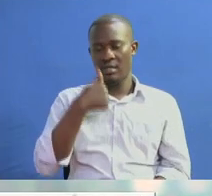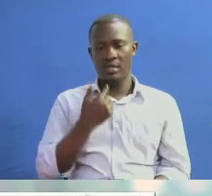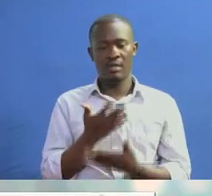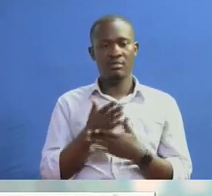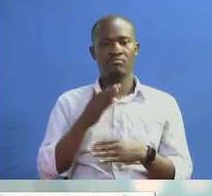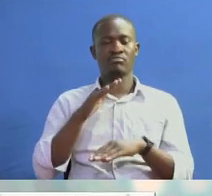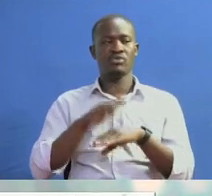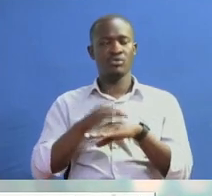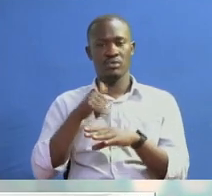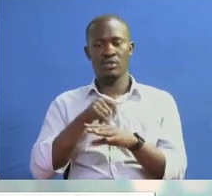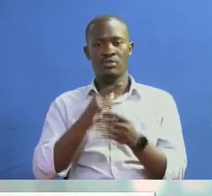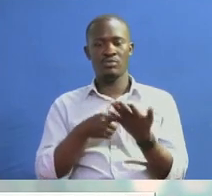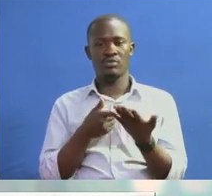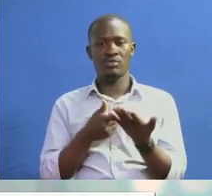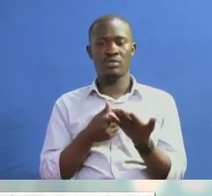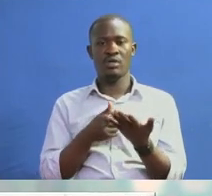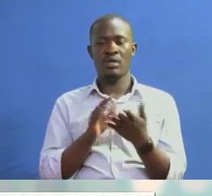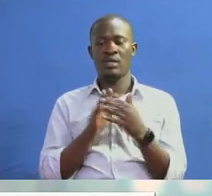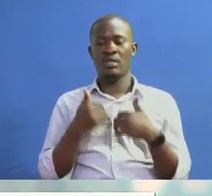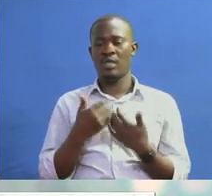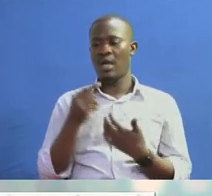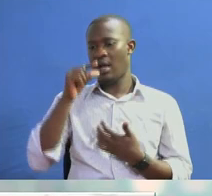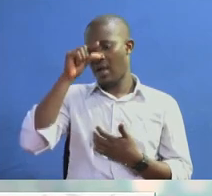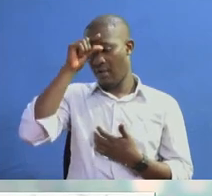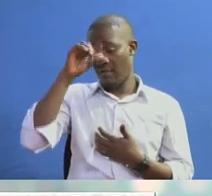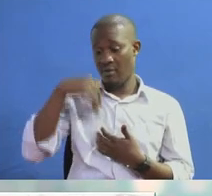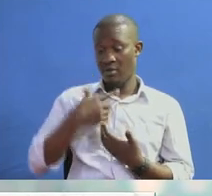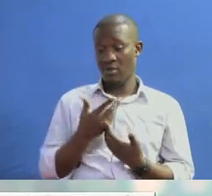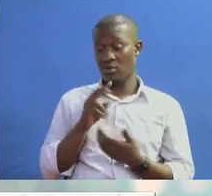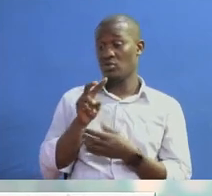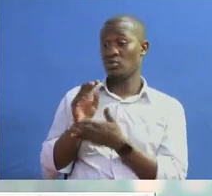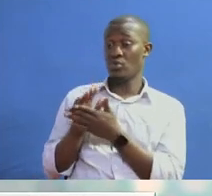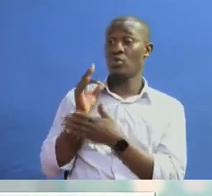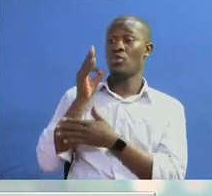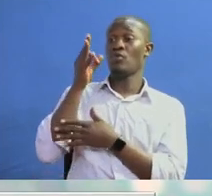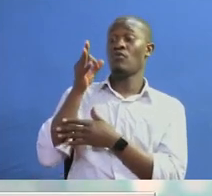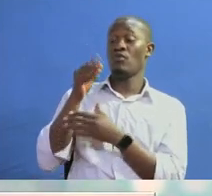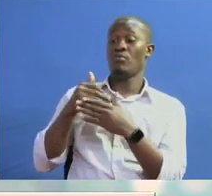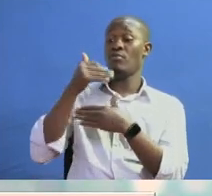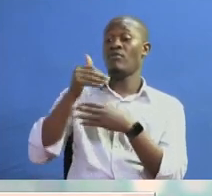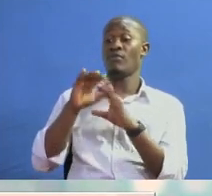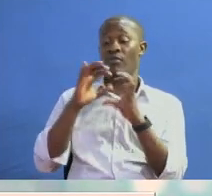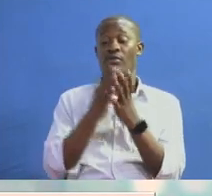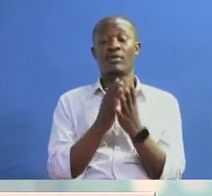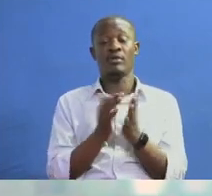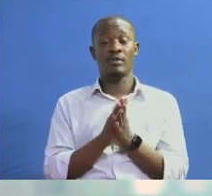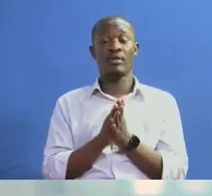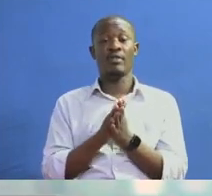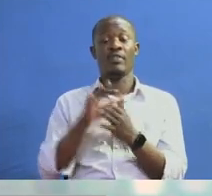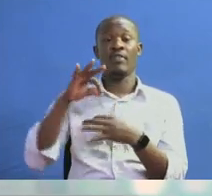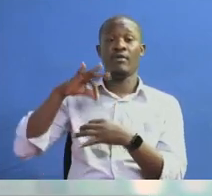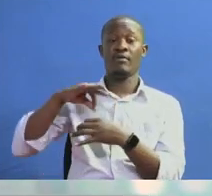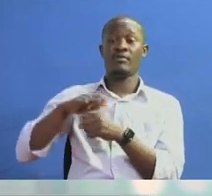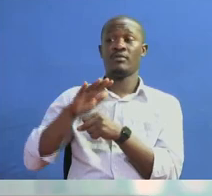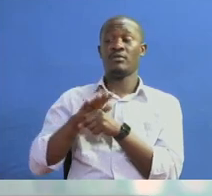good at it. Because of what? Because their government saw the future before the rest of the world saw it. And they invested a lot